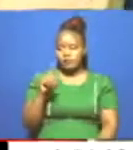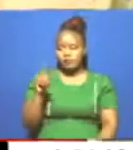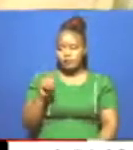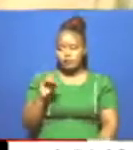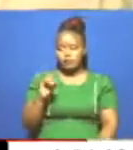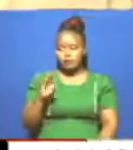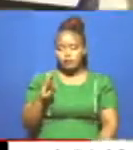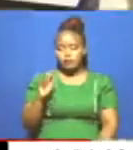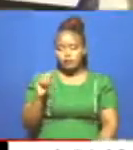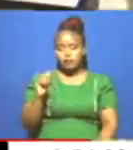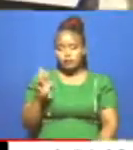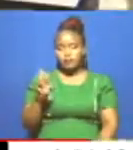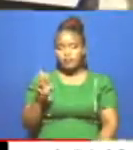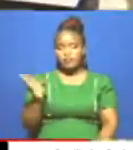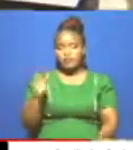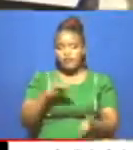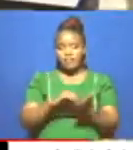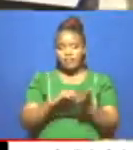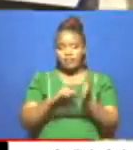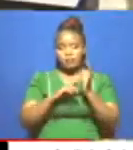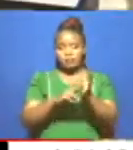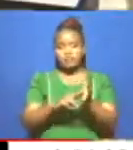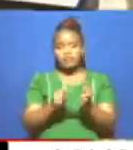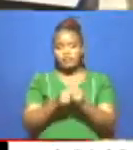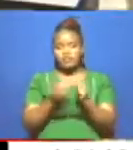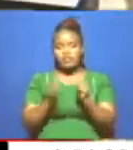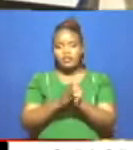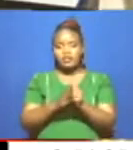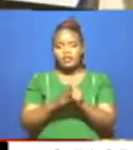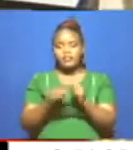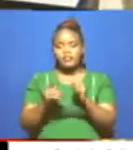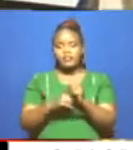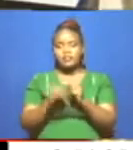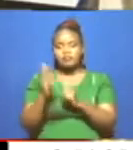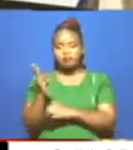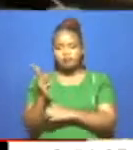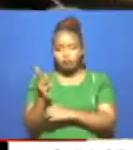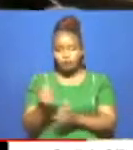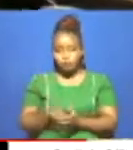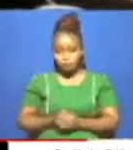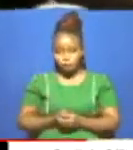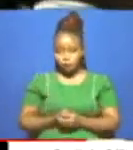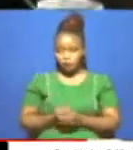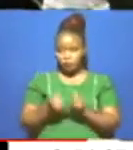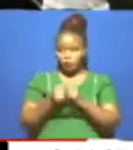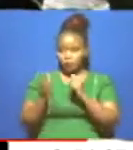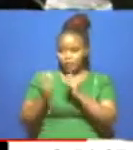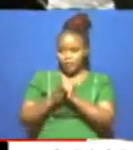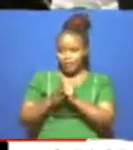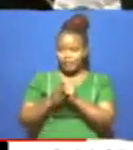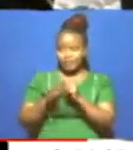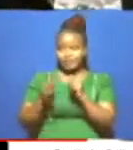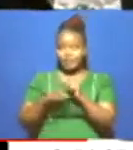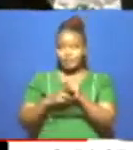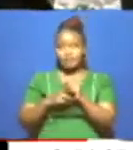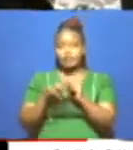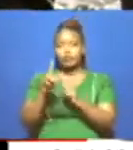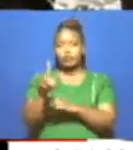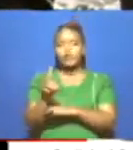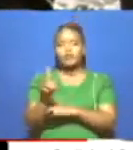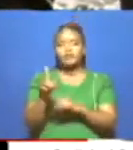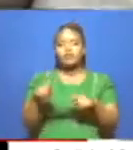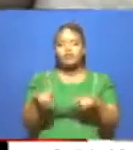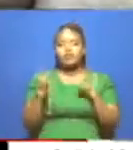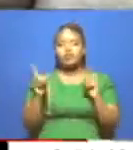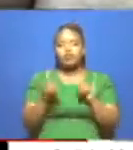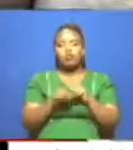in 1964, the second Olympics Games for Kenya. In 1971, he captained the Kenyan team also at